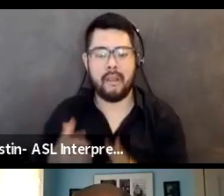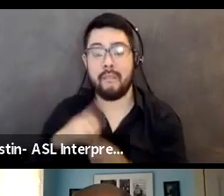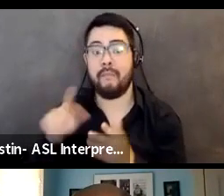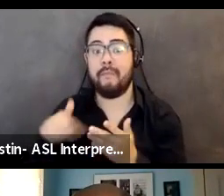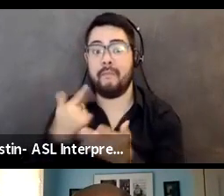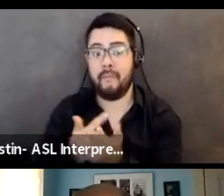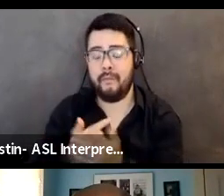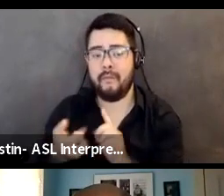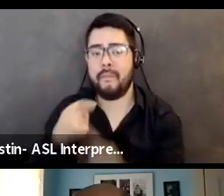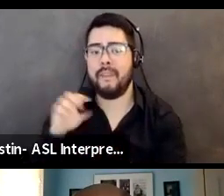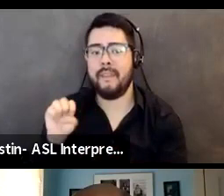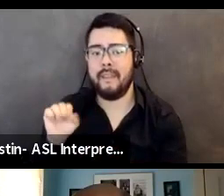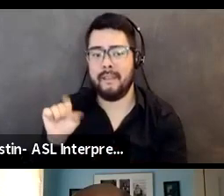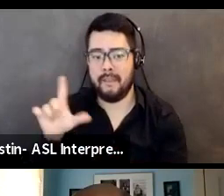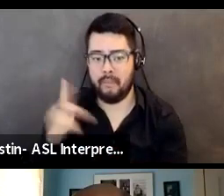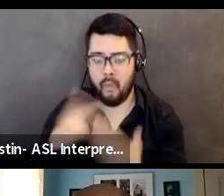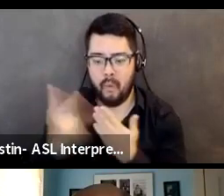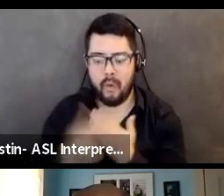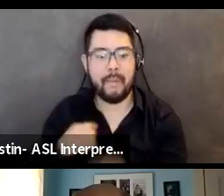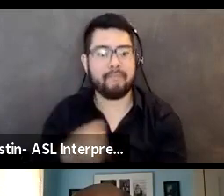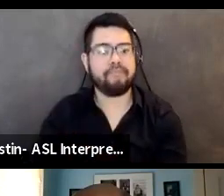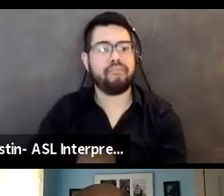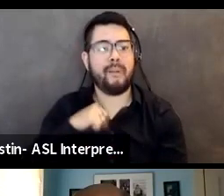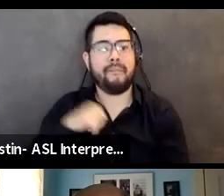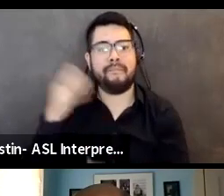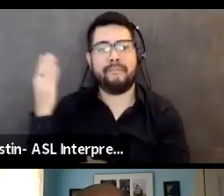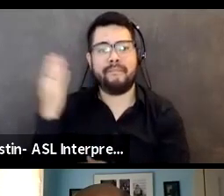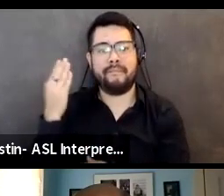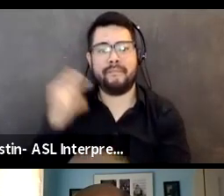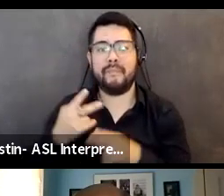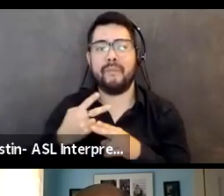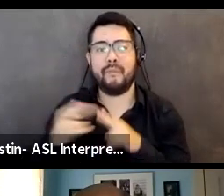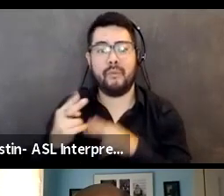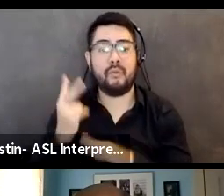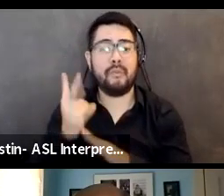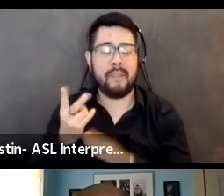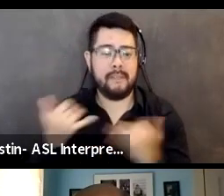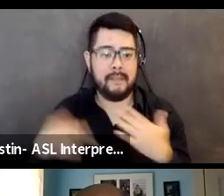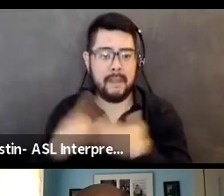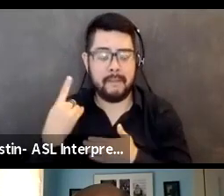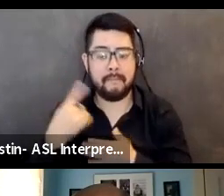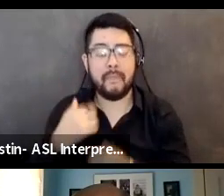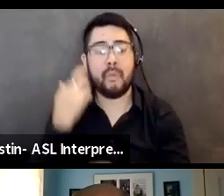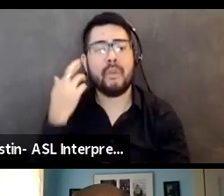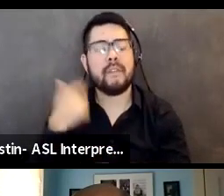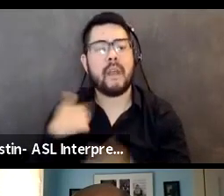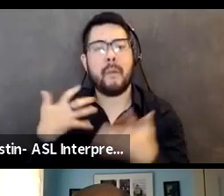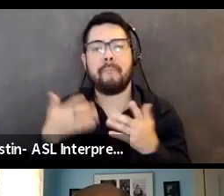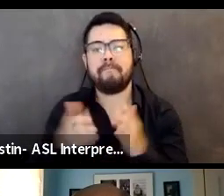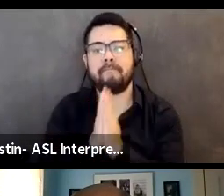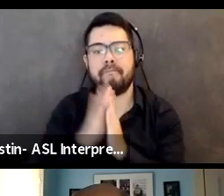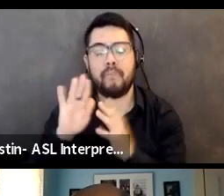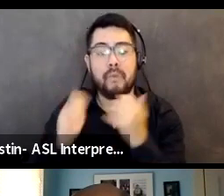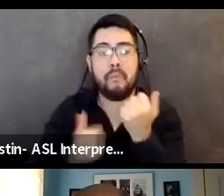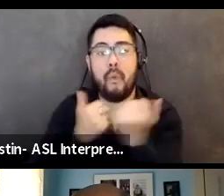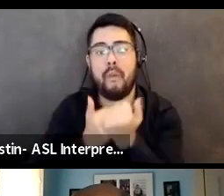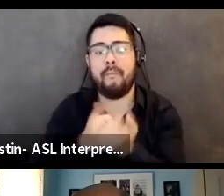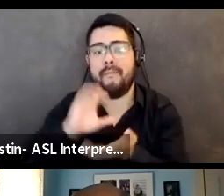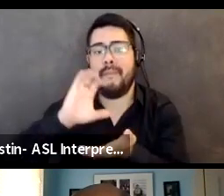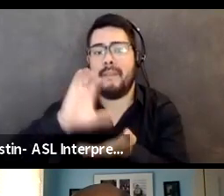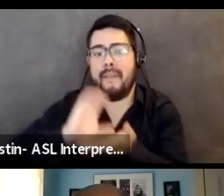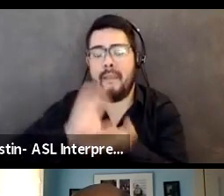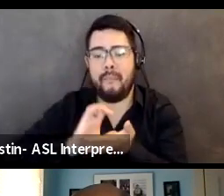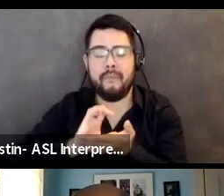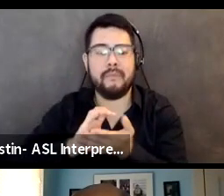am proud and grateful for the opportunity to speak to the board of education today i am here to request your support for the capital expansion to reduce